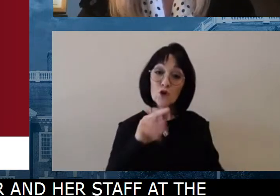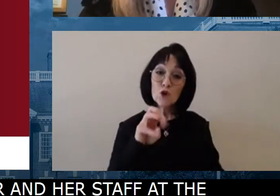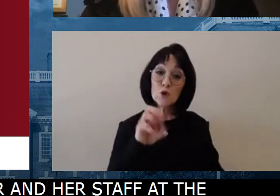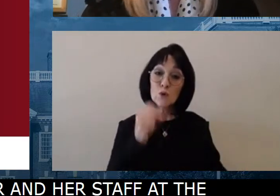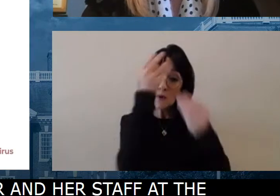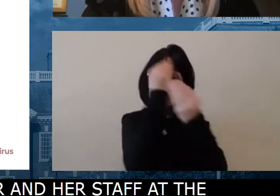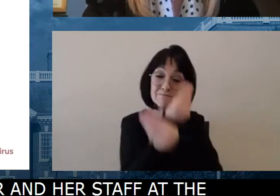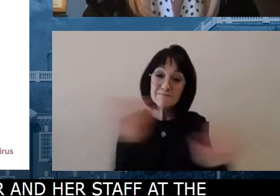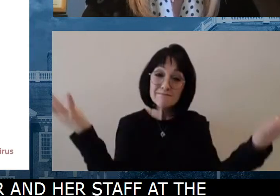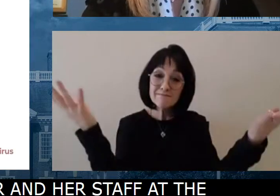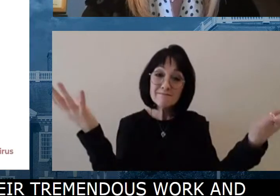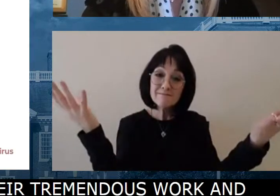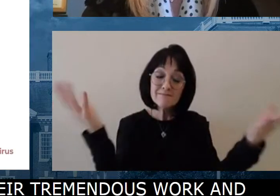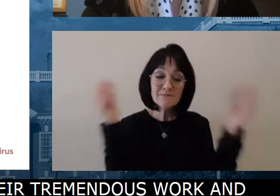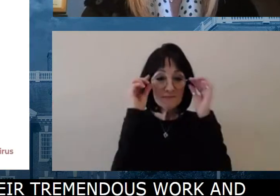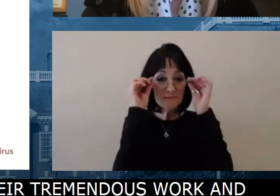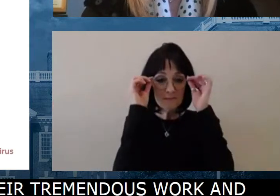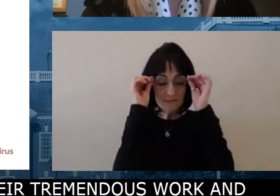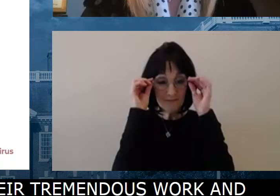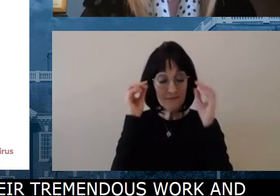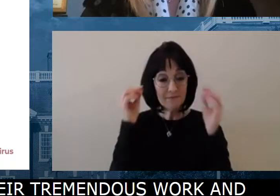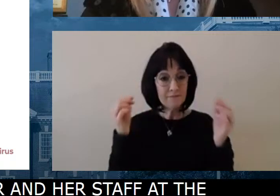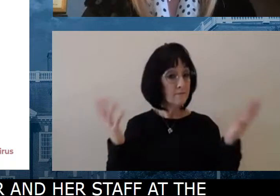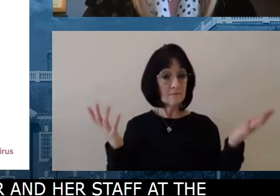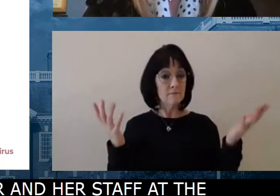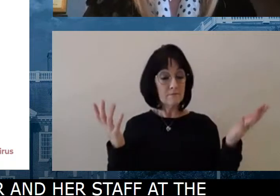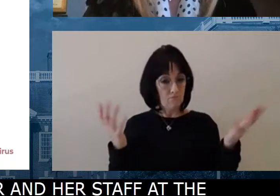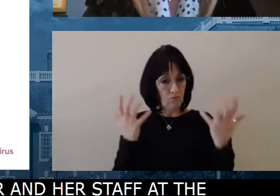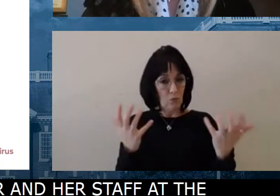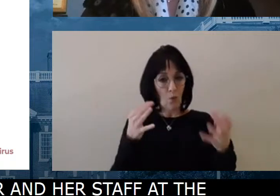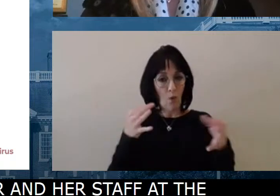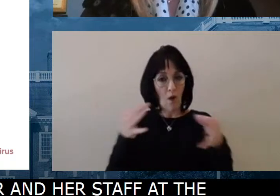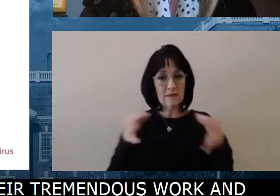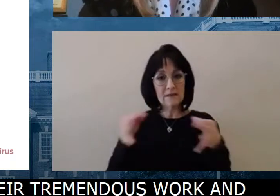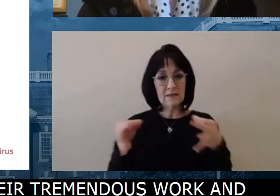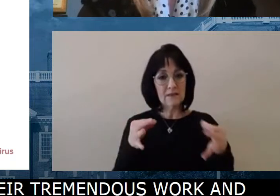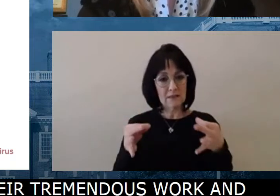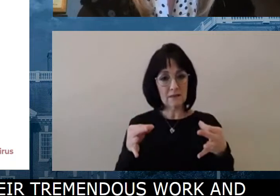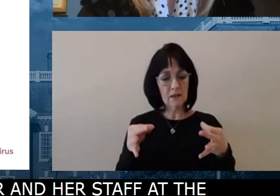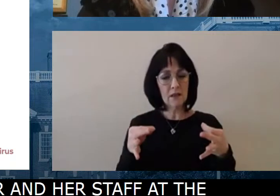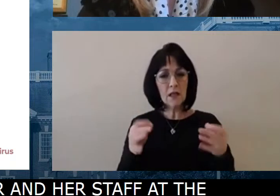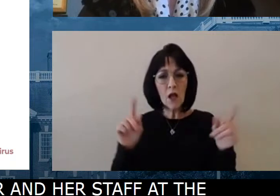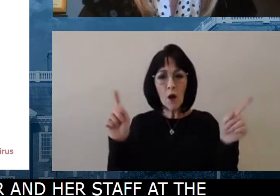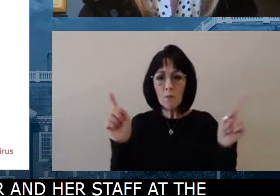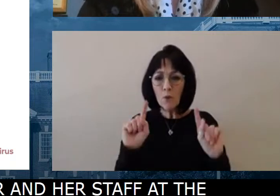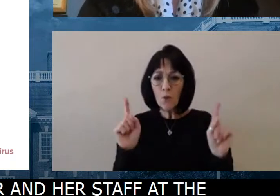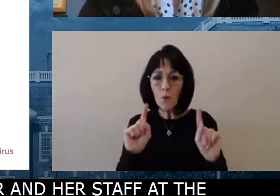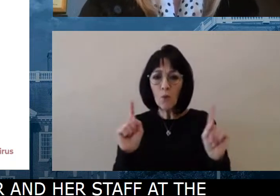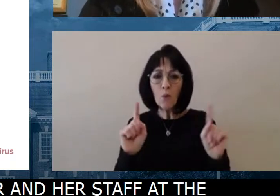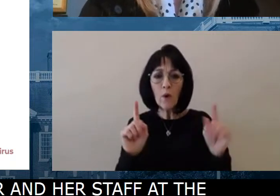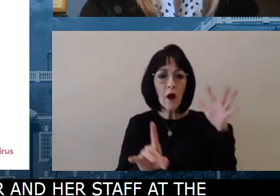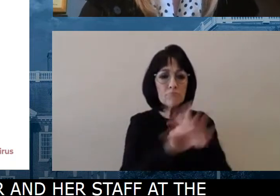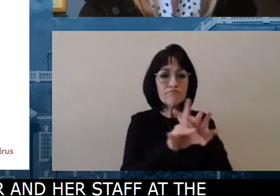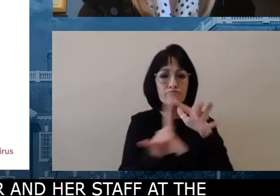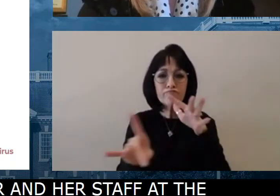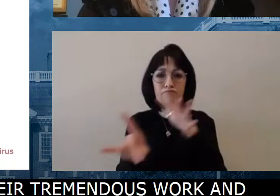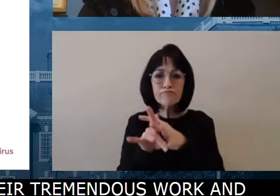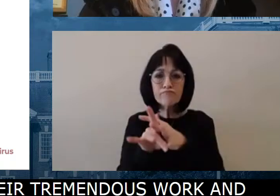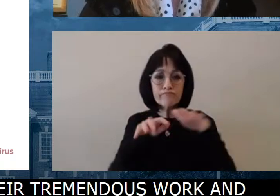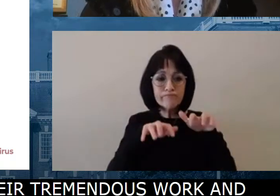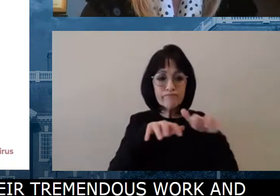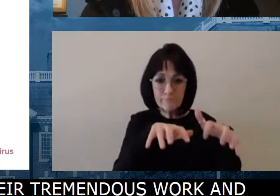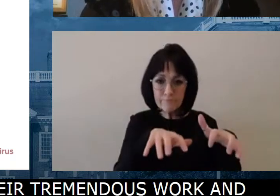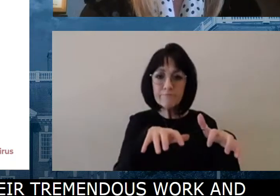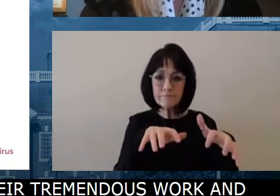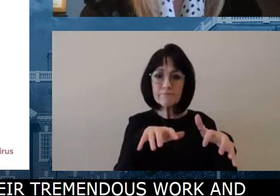So let's talk about our case rates. As the governor said, things are slowly improving in